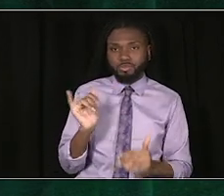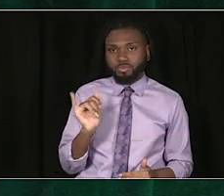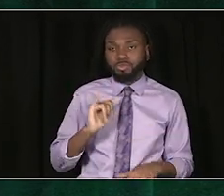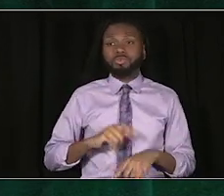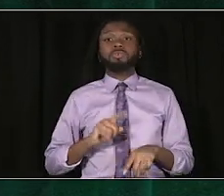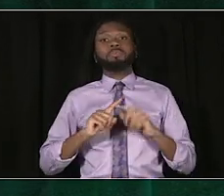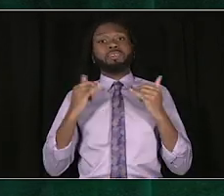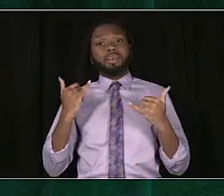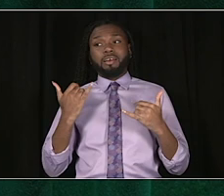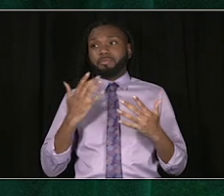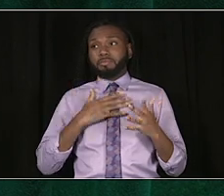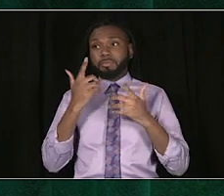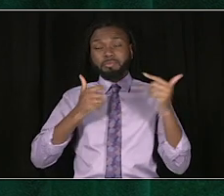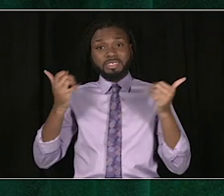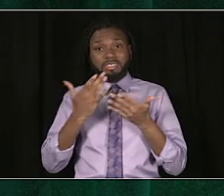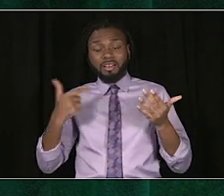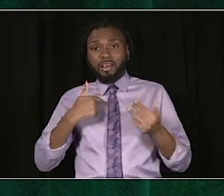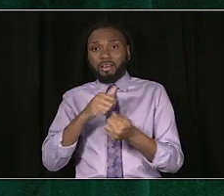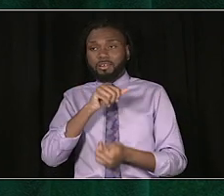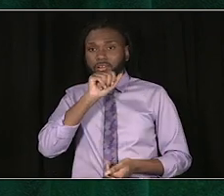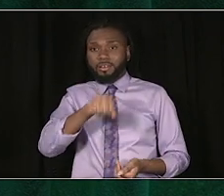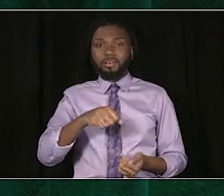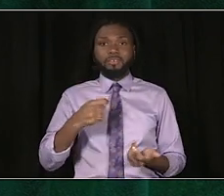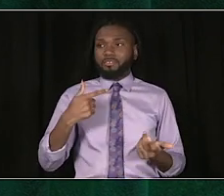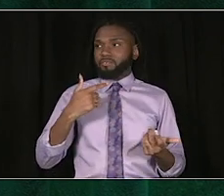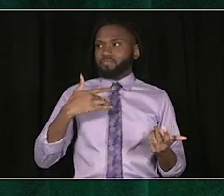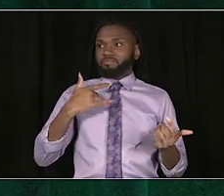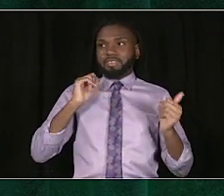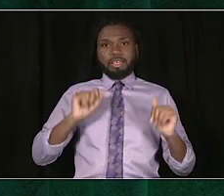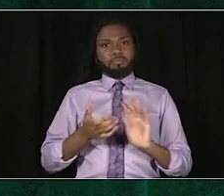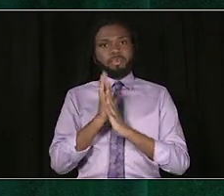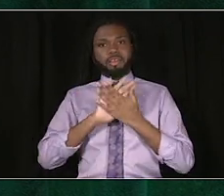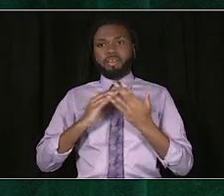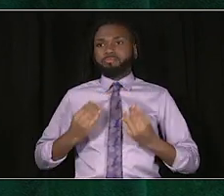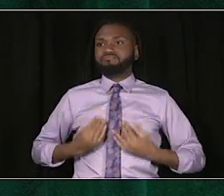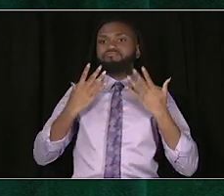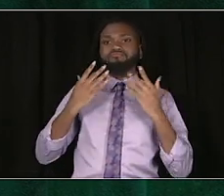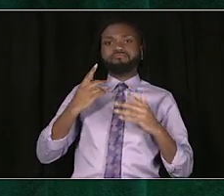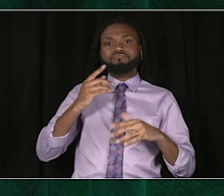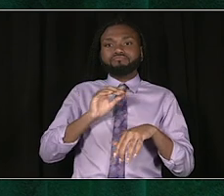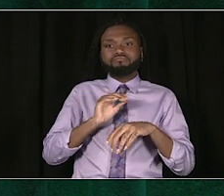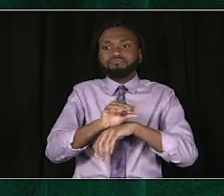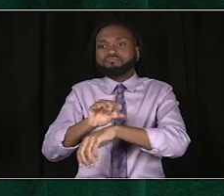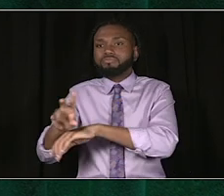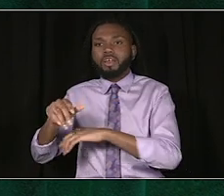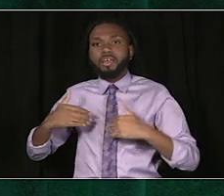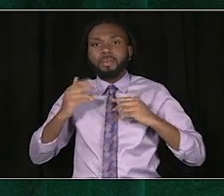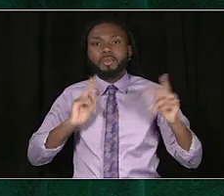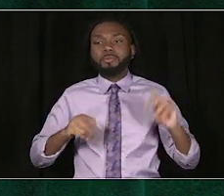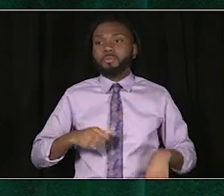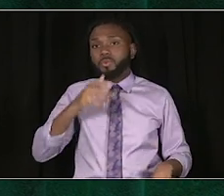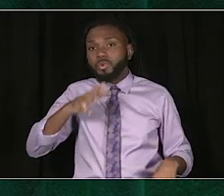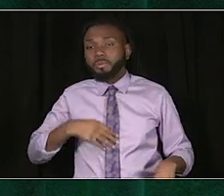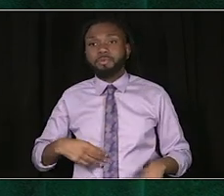my biggest thing that I love that I get to be an inspiration for younger people,